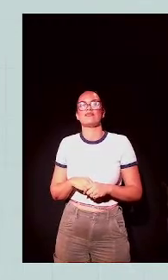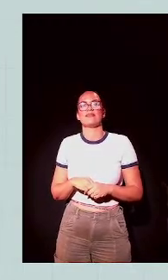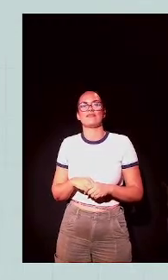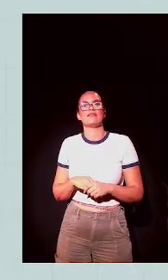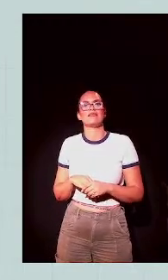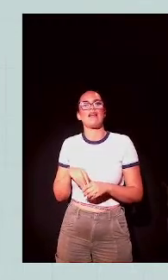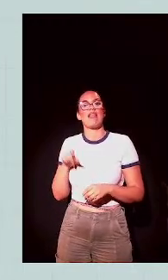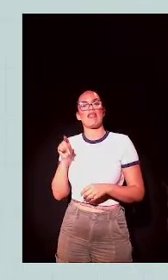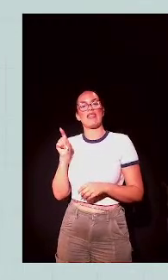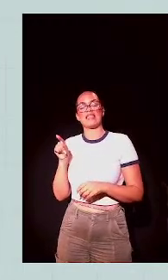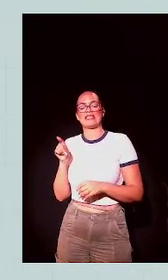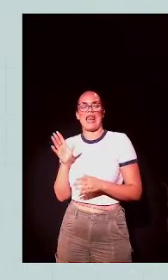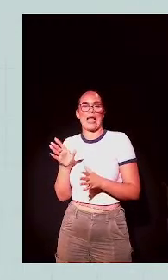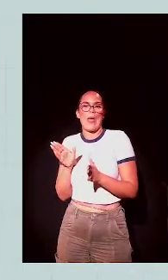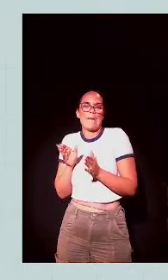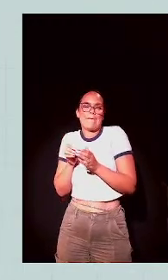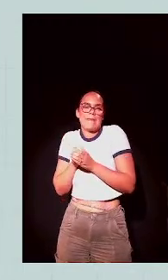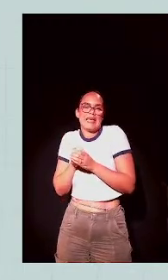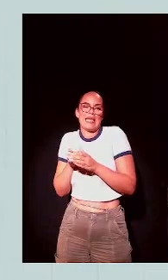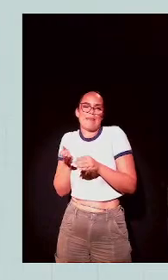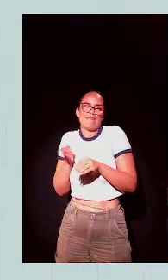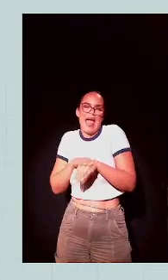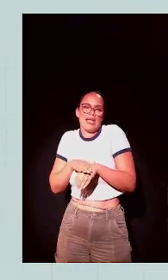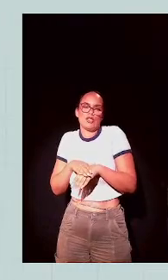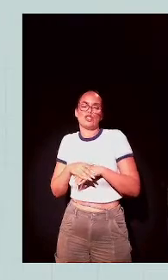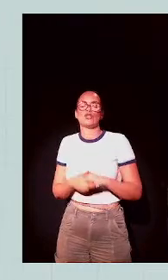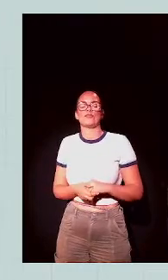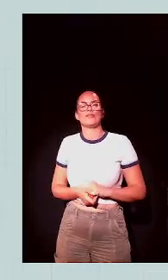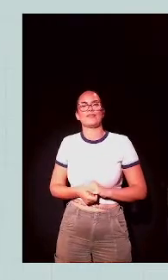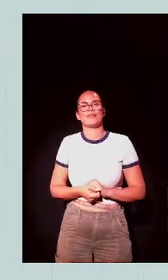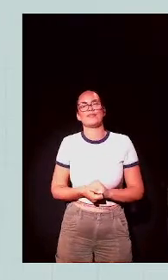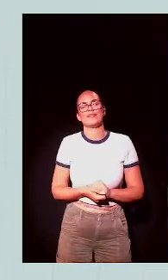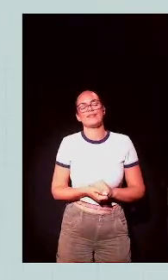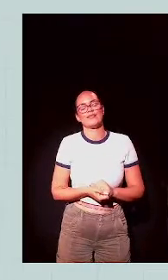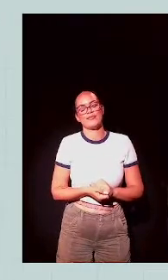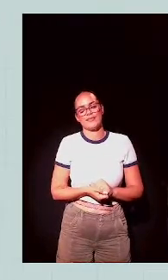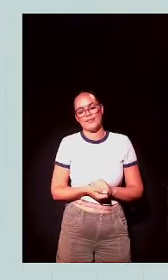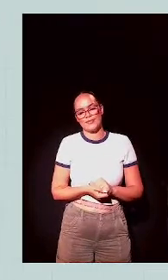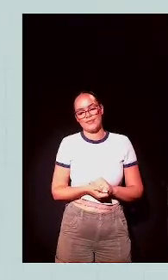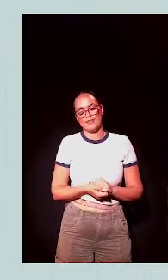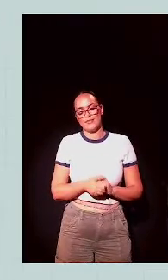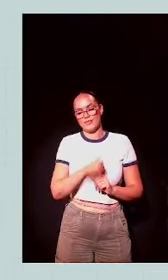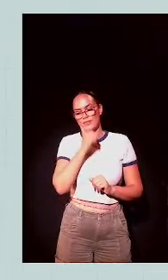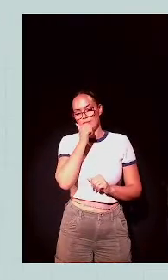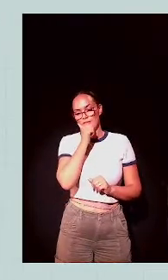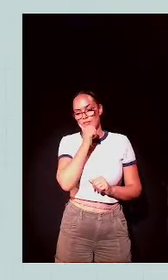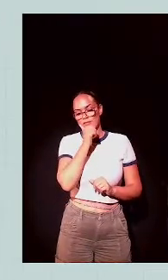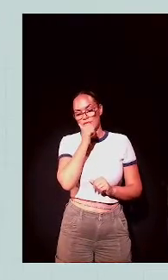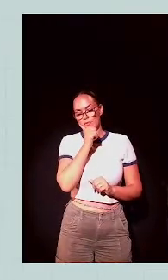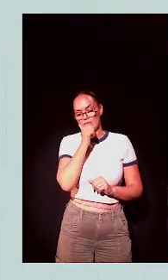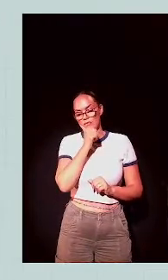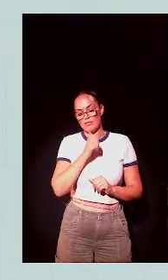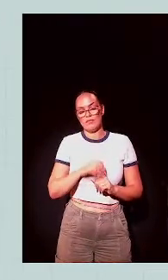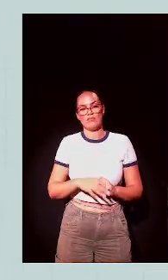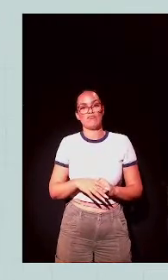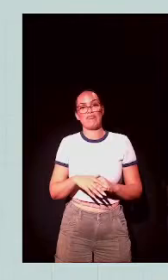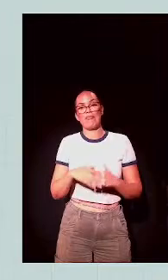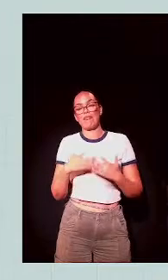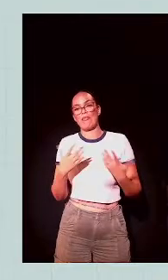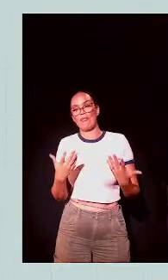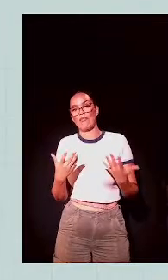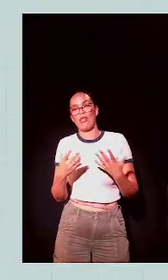patch, just on a slightly smaller scale. Another idea that we might take